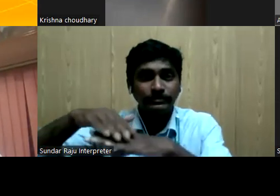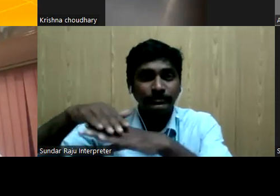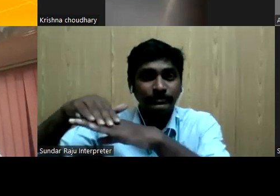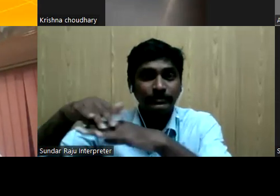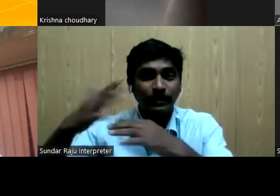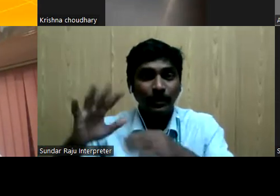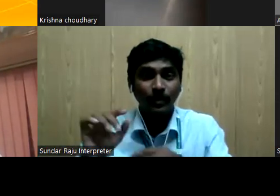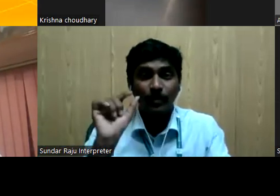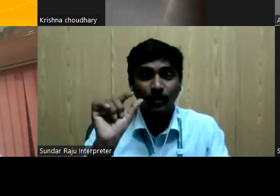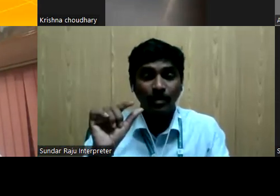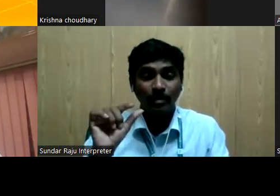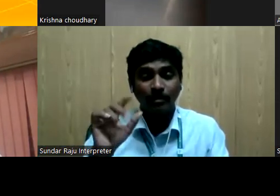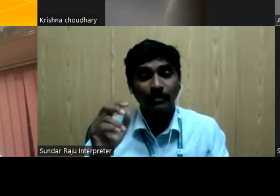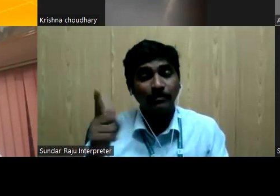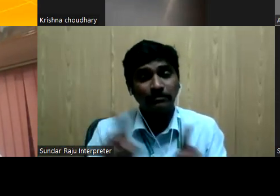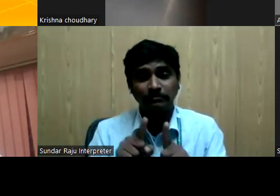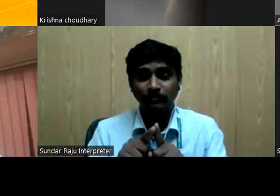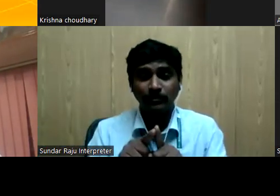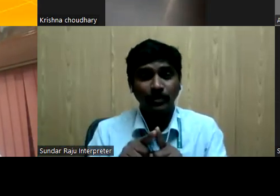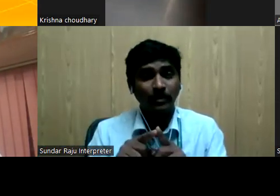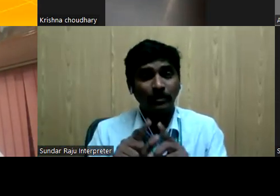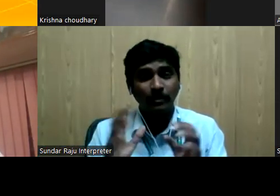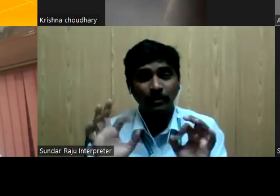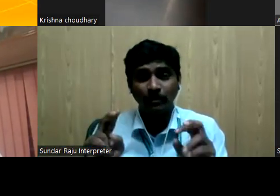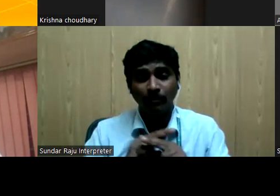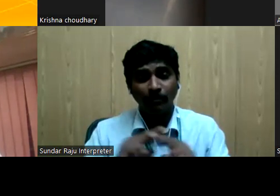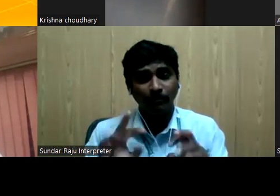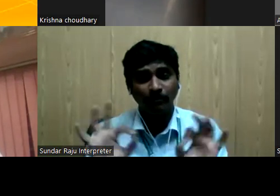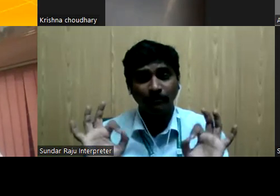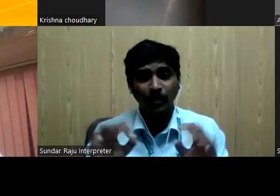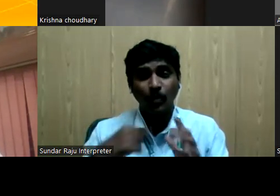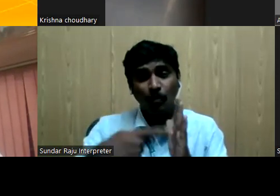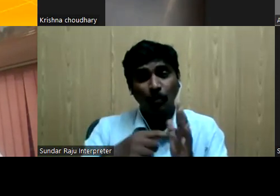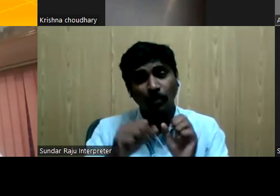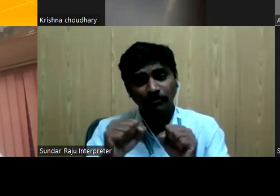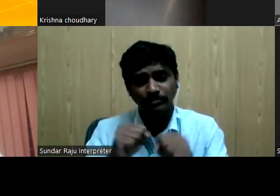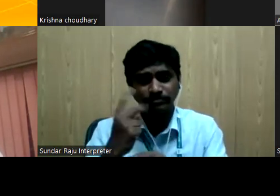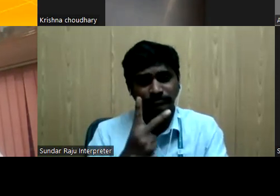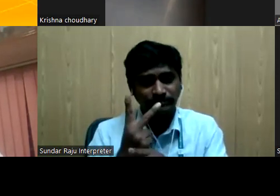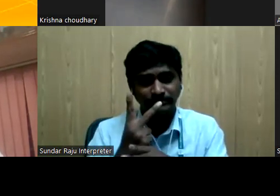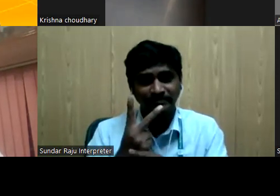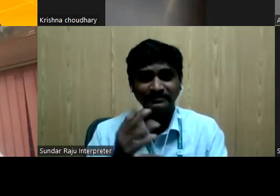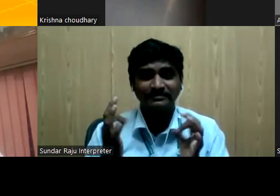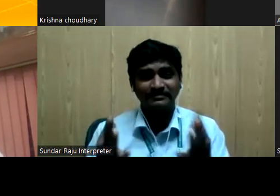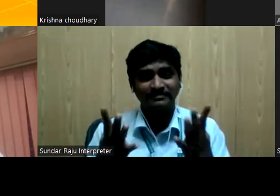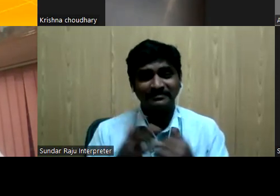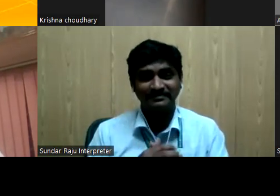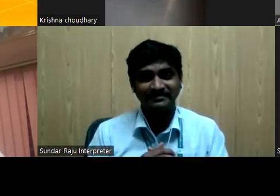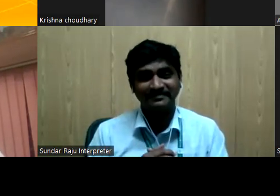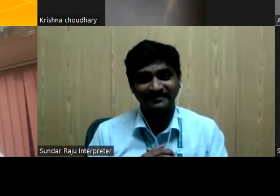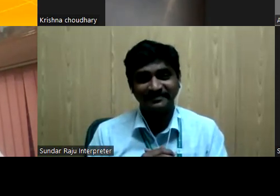that wonderful role they are playing day in, day out? So thank you. Absolutely, absolutely. Thank you so